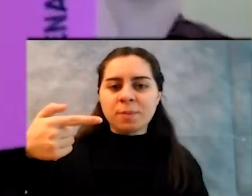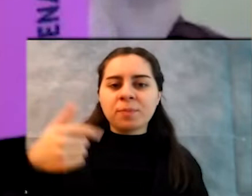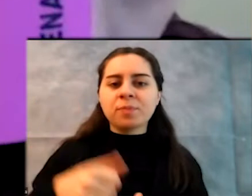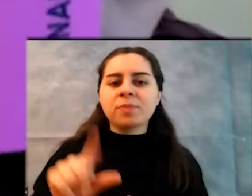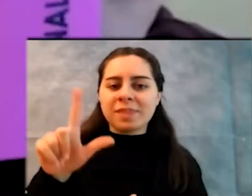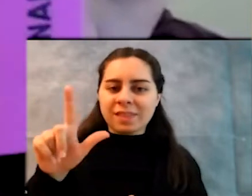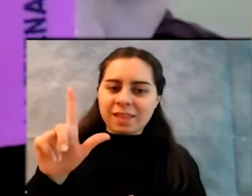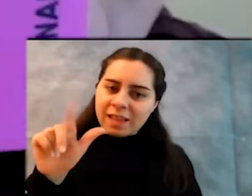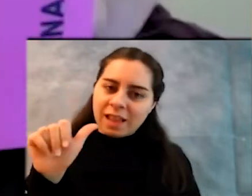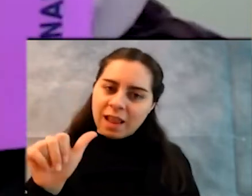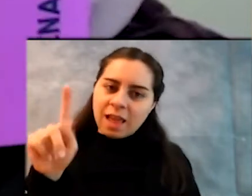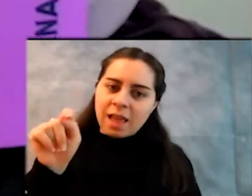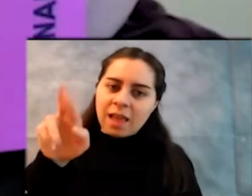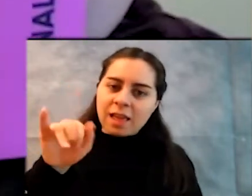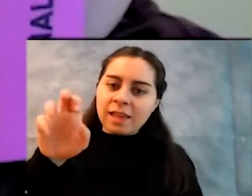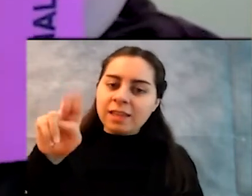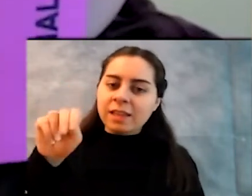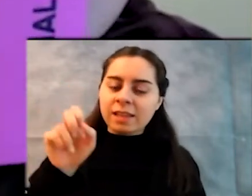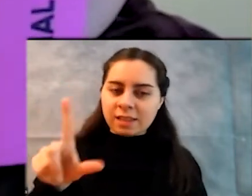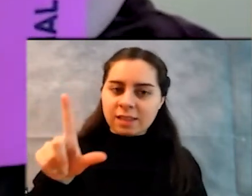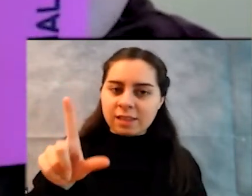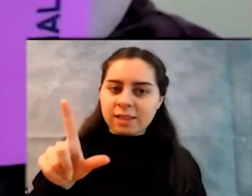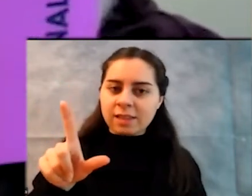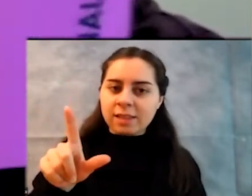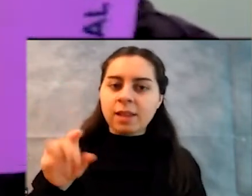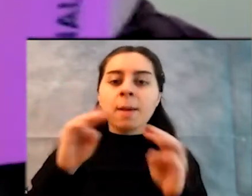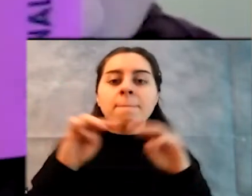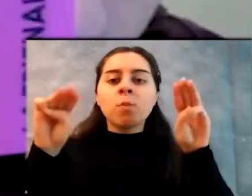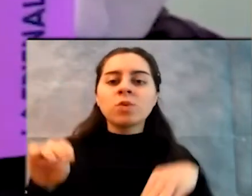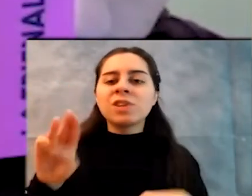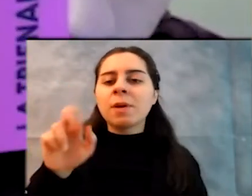is edited by the good folks at El Museo del Barrio.